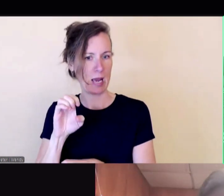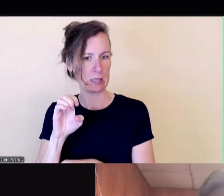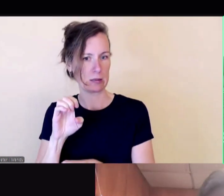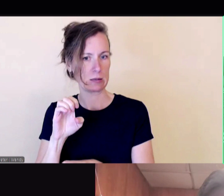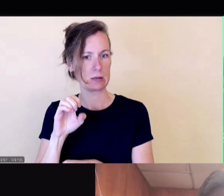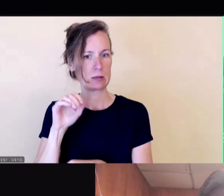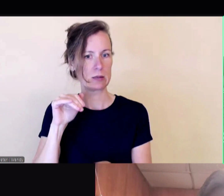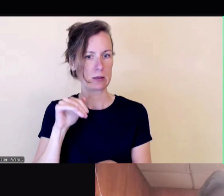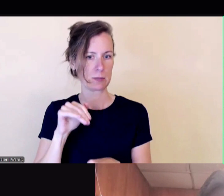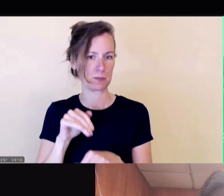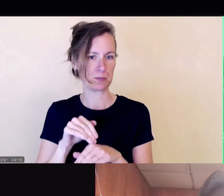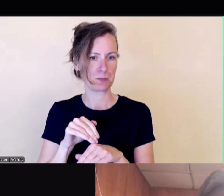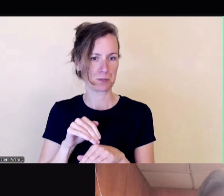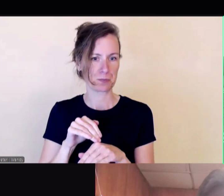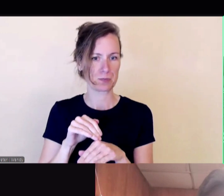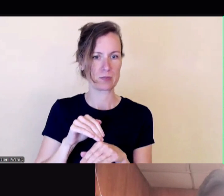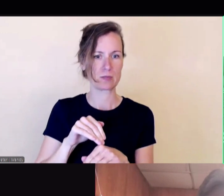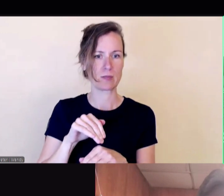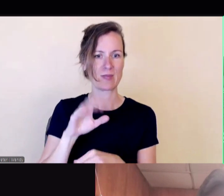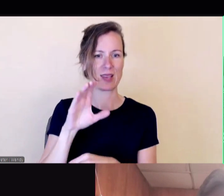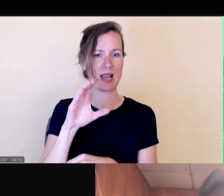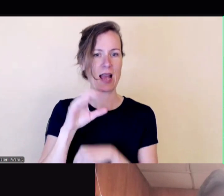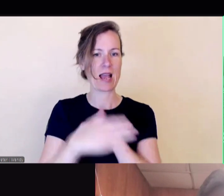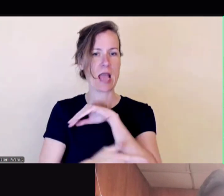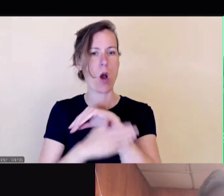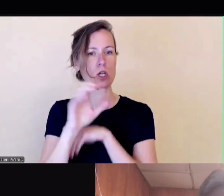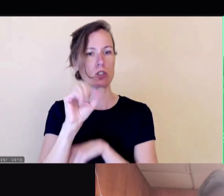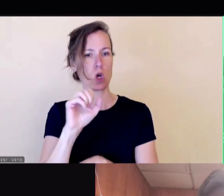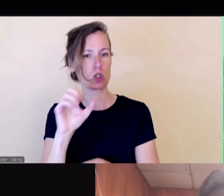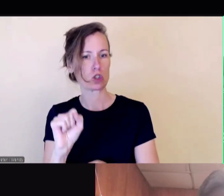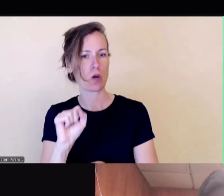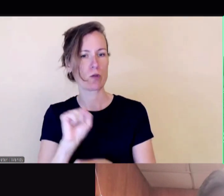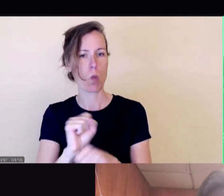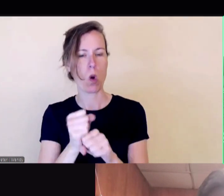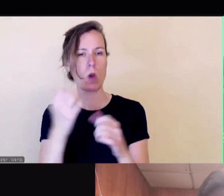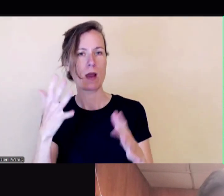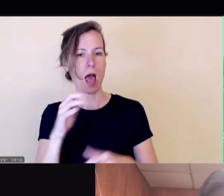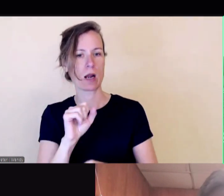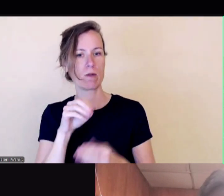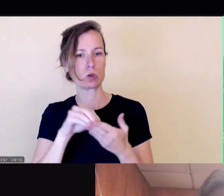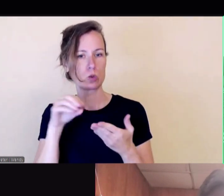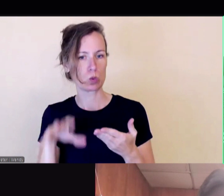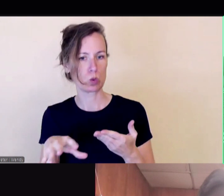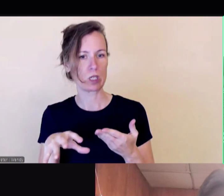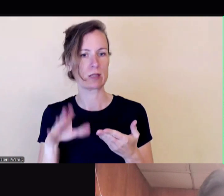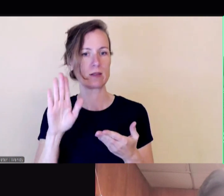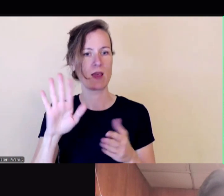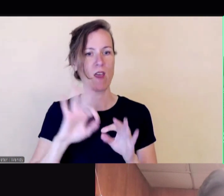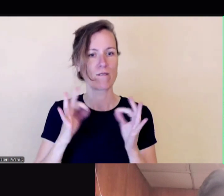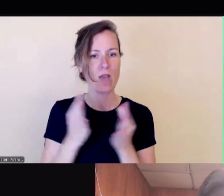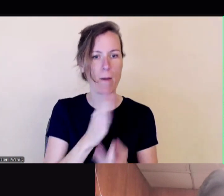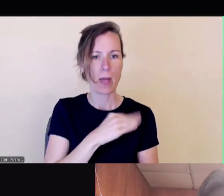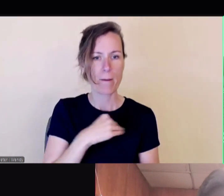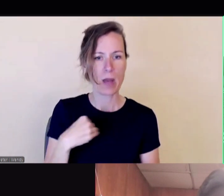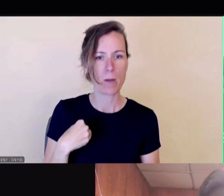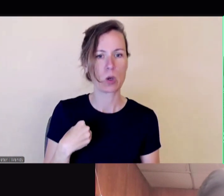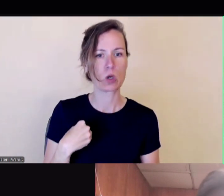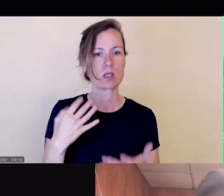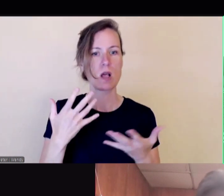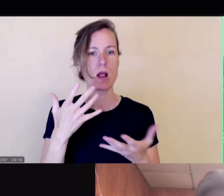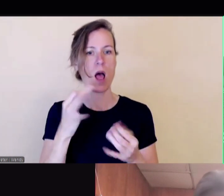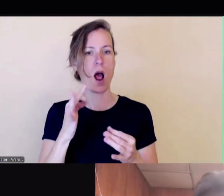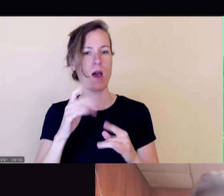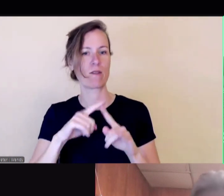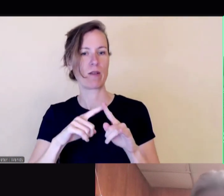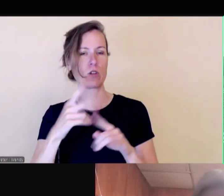By chance, do you participate in working with DSS by chance? Do you all have a partnership with them? Our office we collaborate